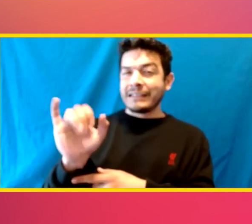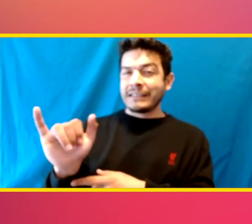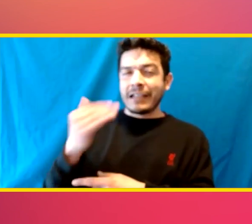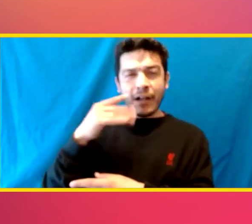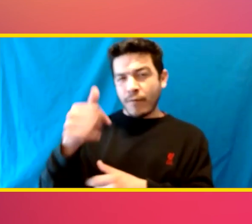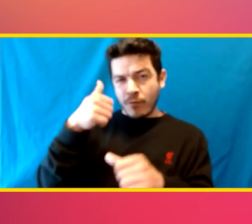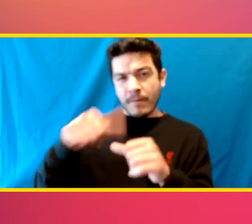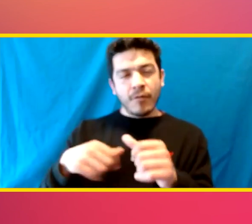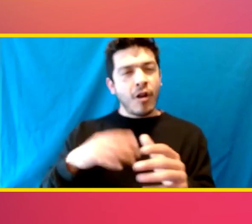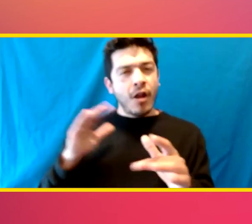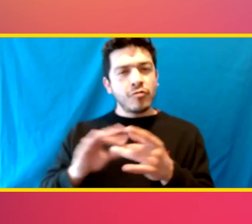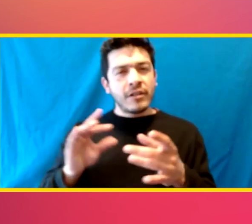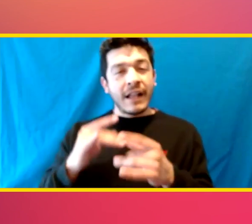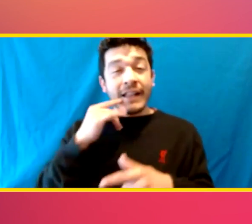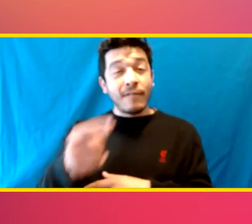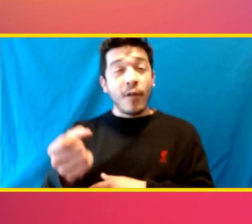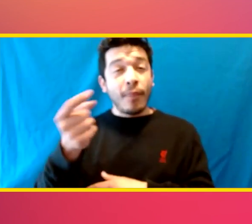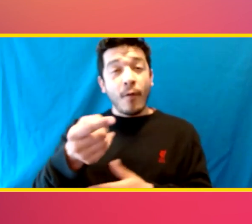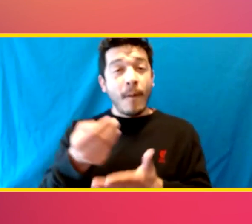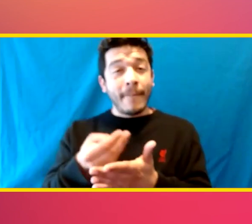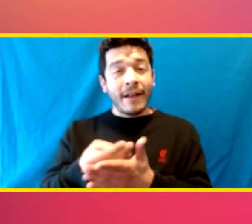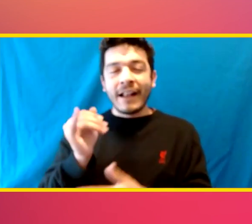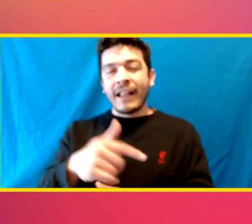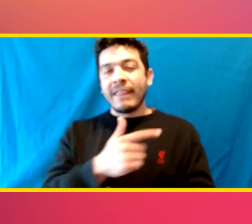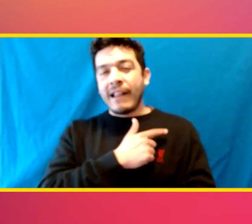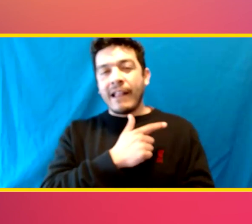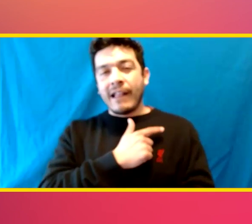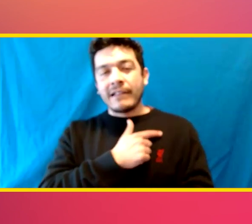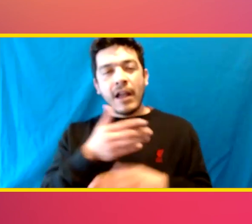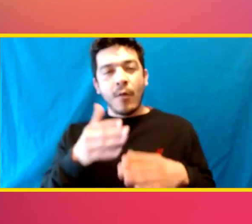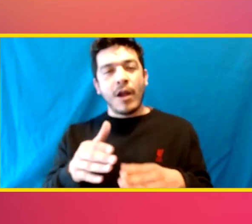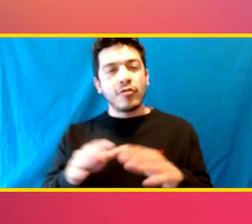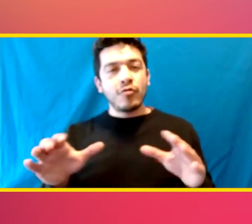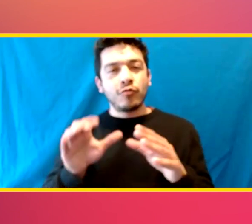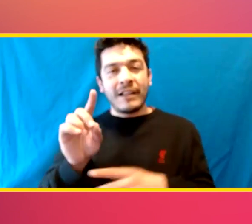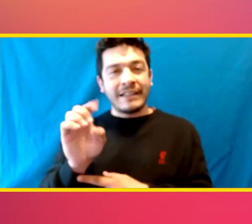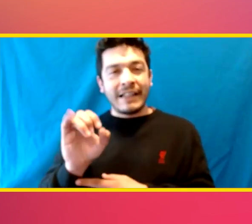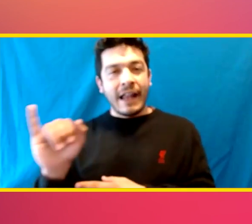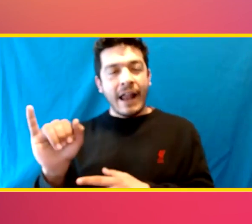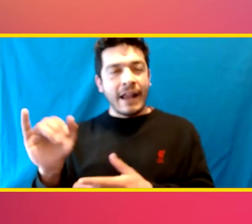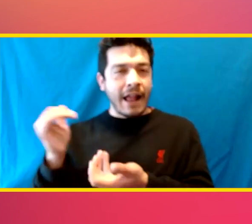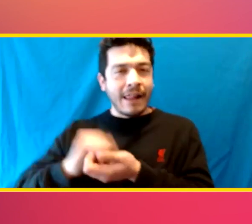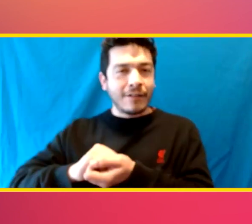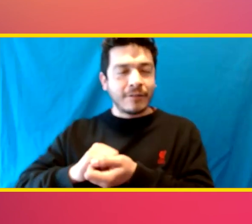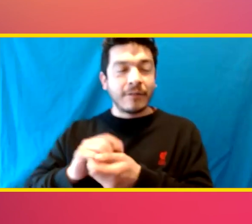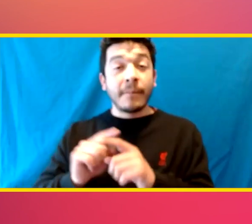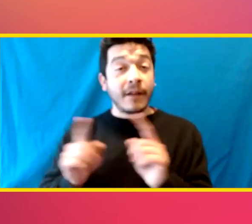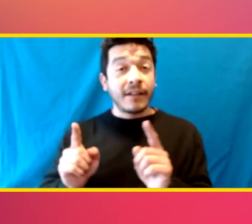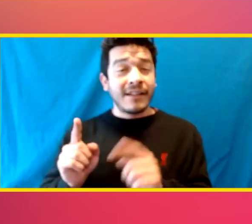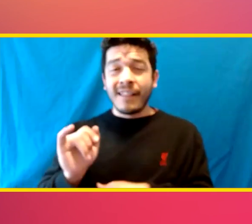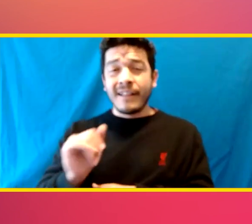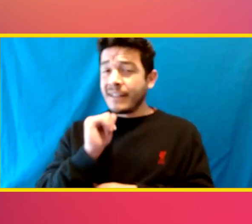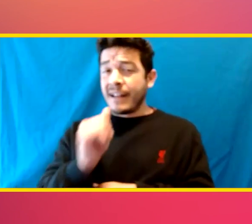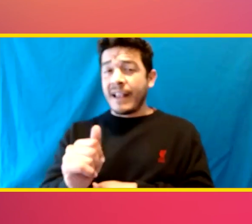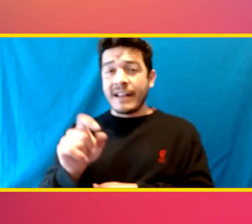say like, oh, if you just throw money at it, that's lazy way of doing DEI allyship. But you know what? That's